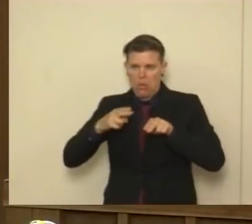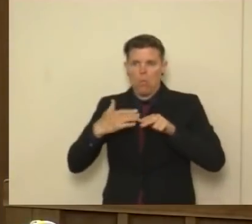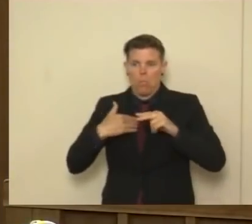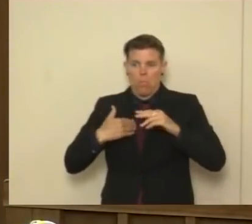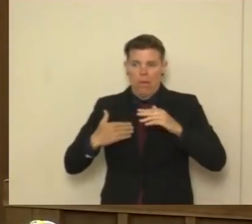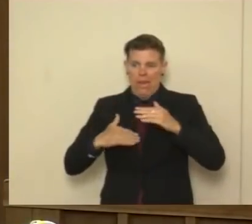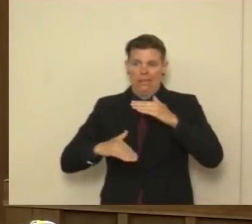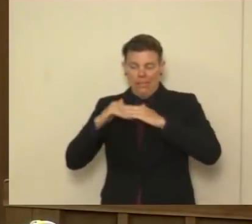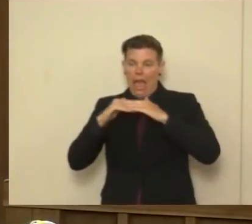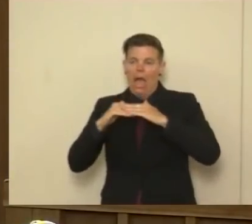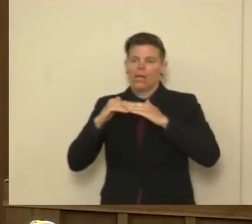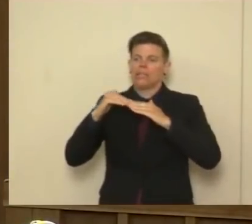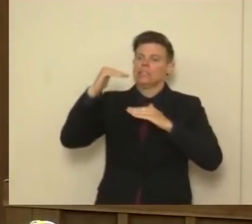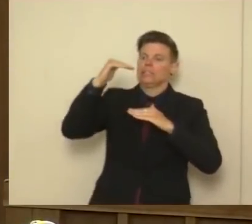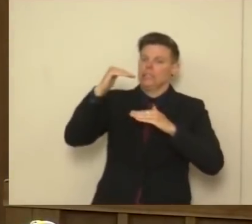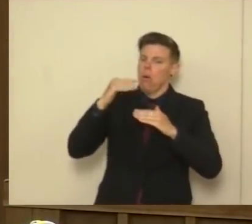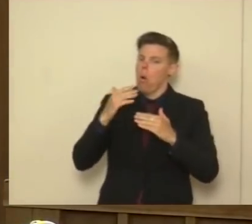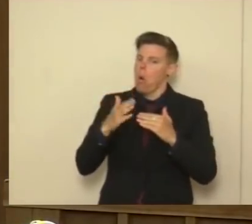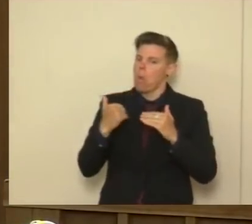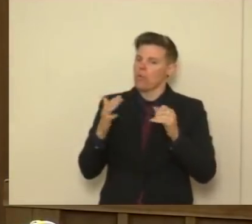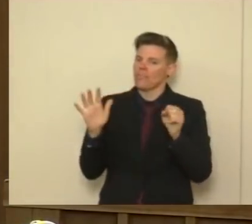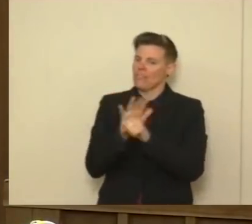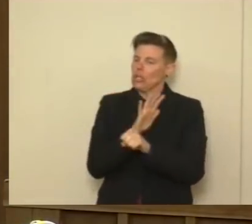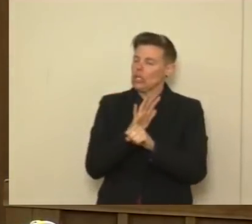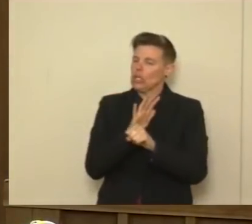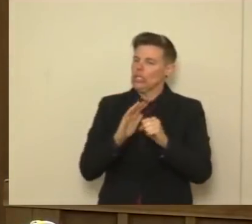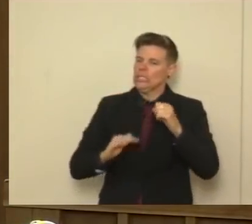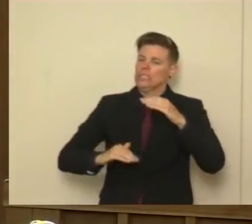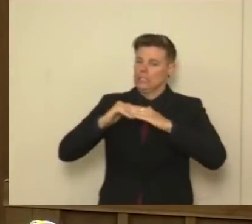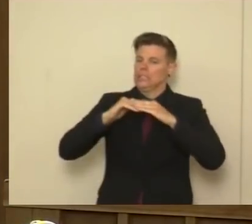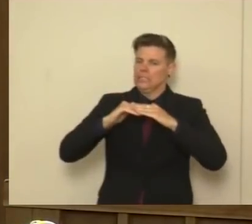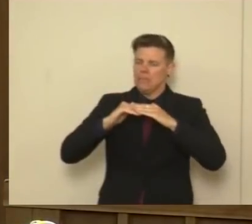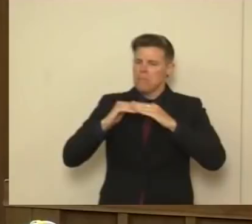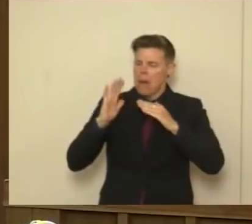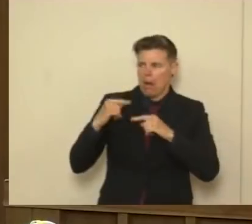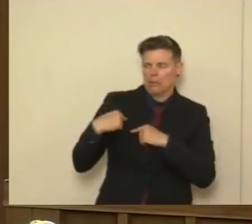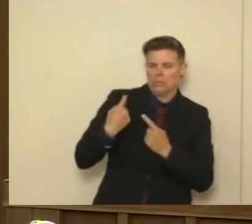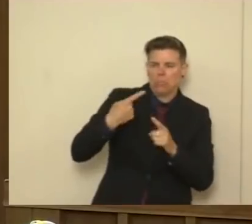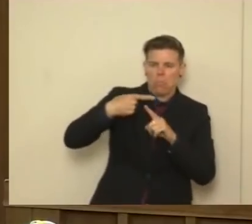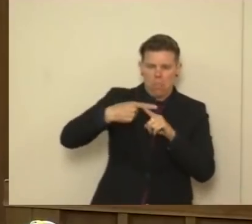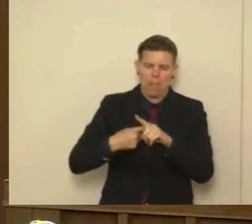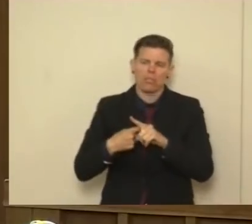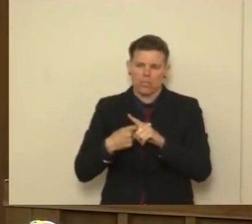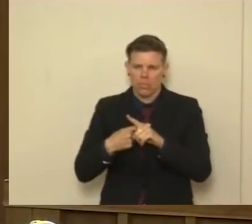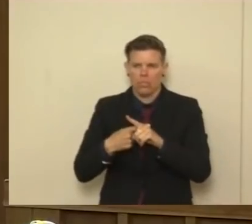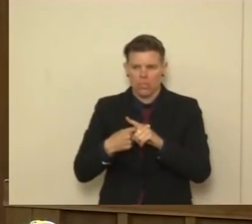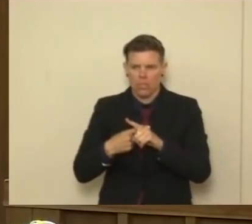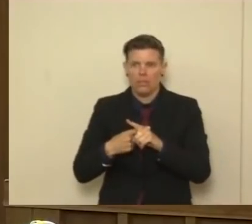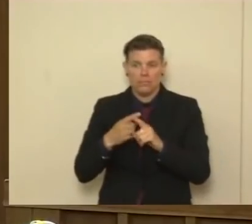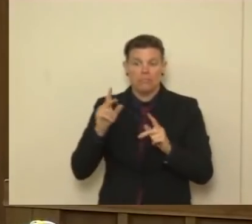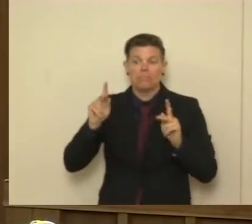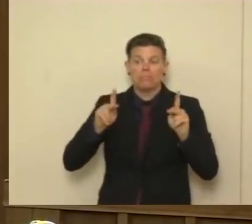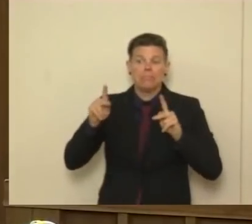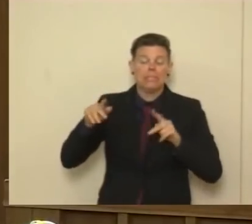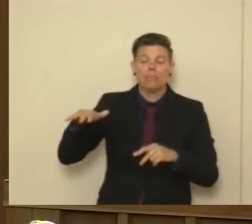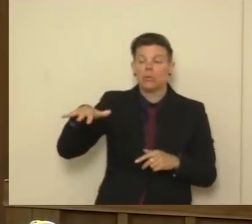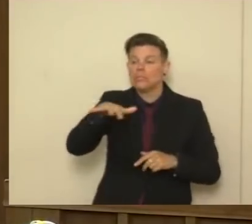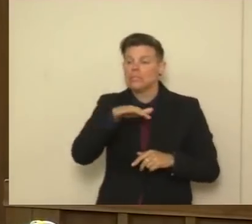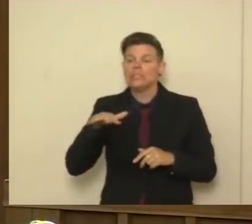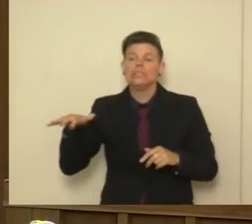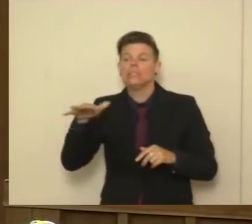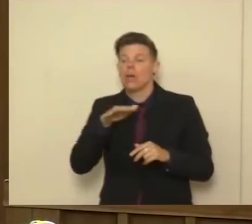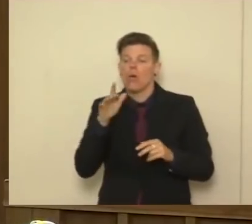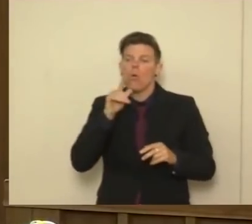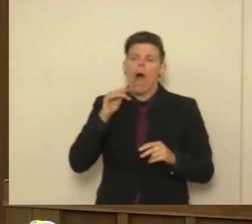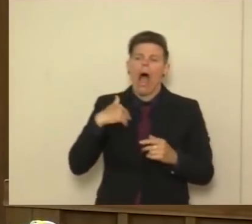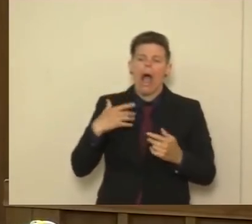more than full, for over a month. And a lot of it, I'm told, is from folks who delayed care,